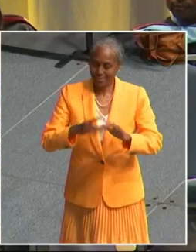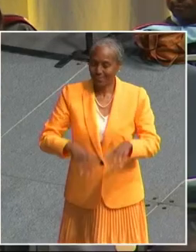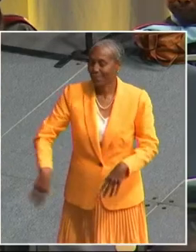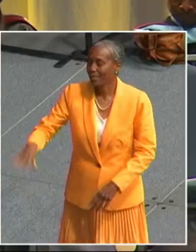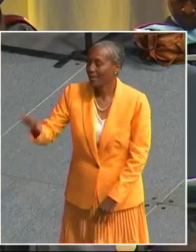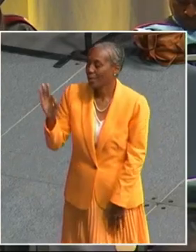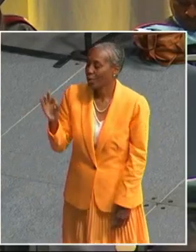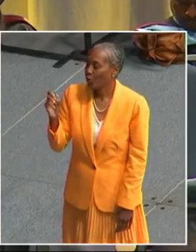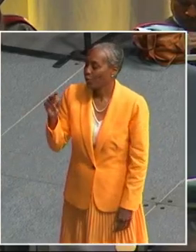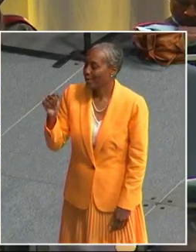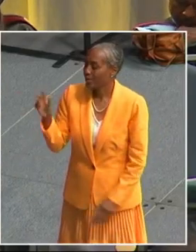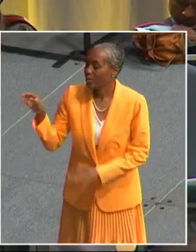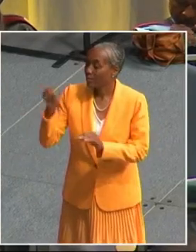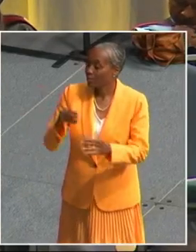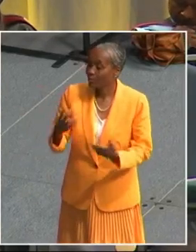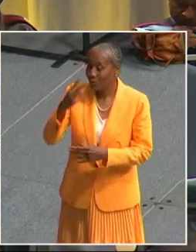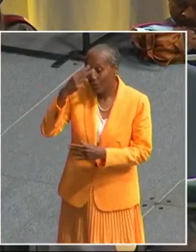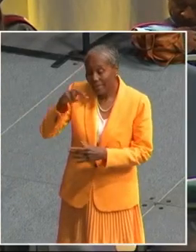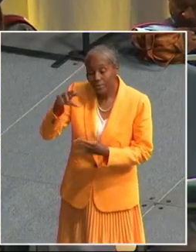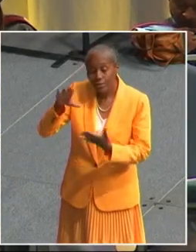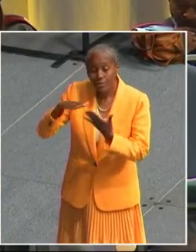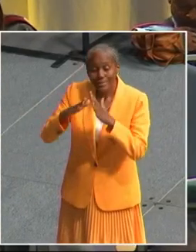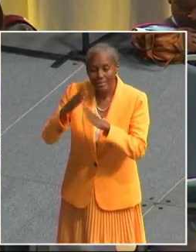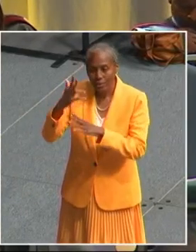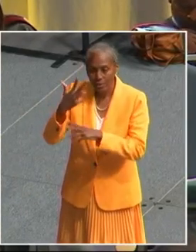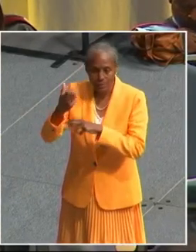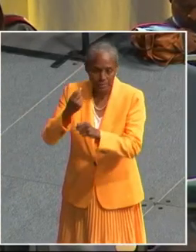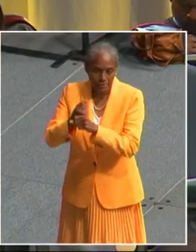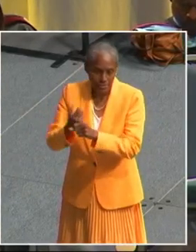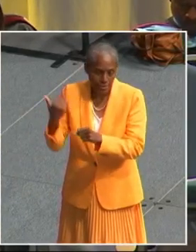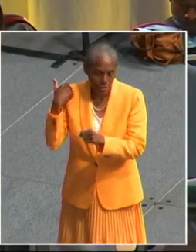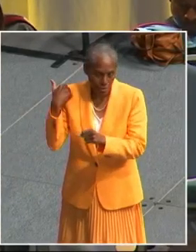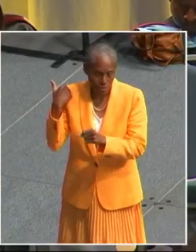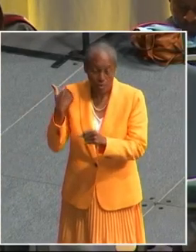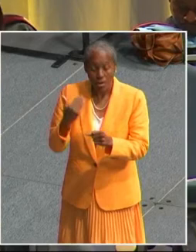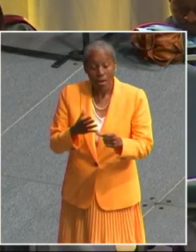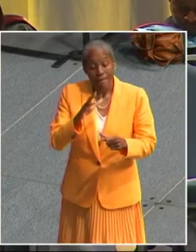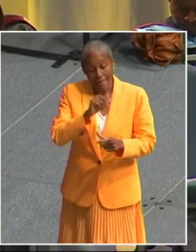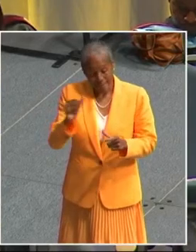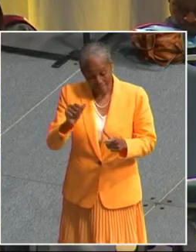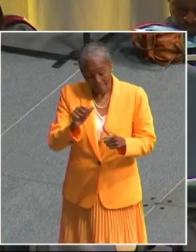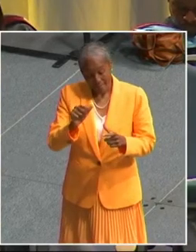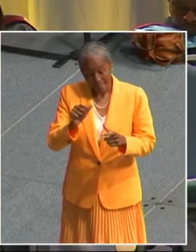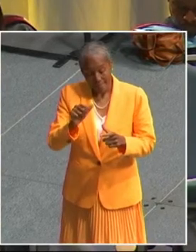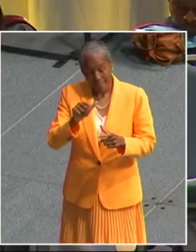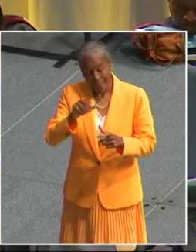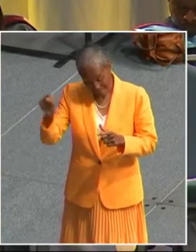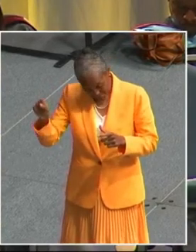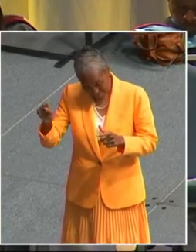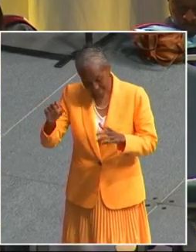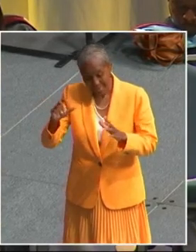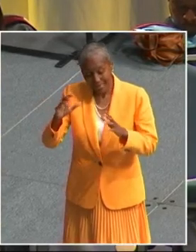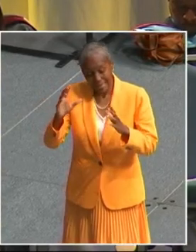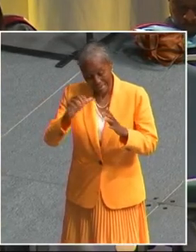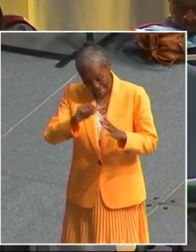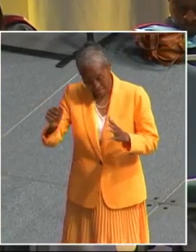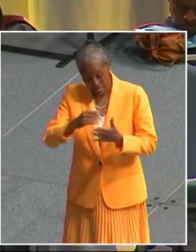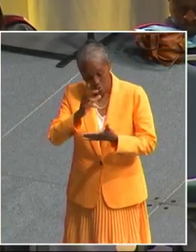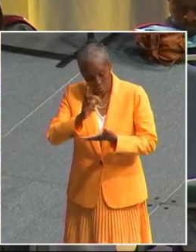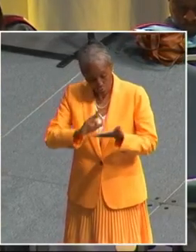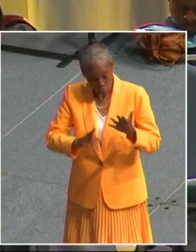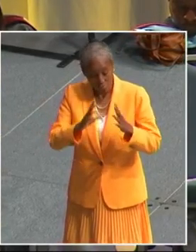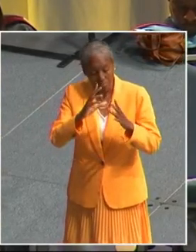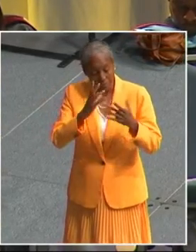to the United States from Mexico City 3 years ago. While completing her Associate of Arts at Central Piedmont, she has also